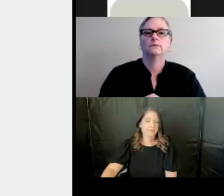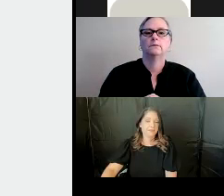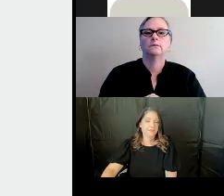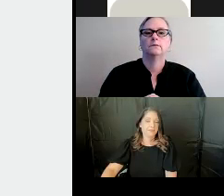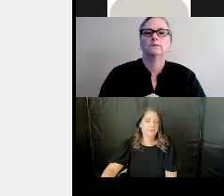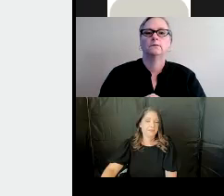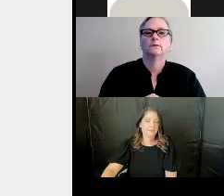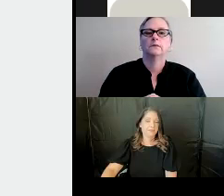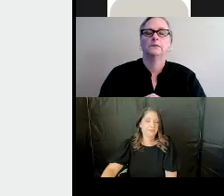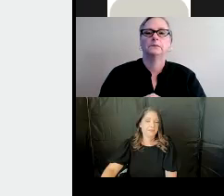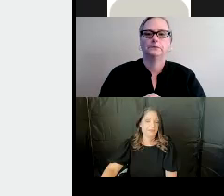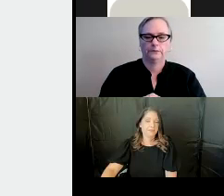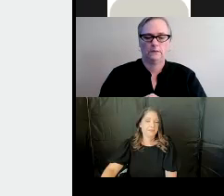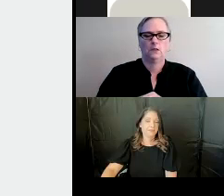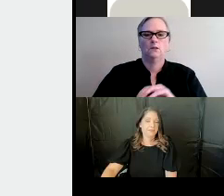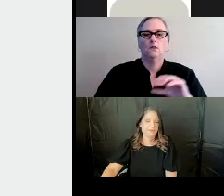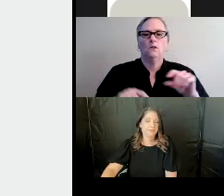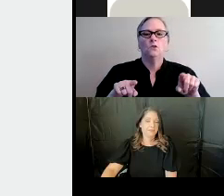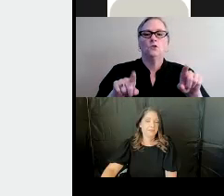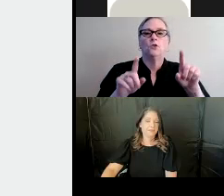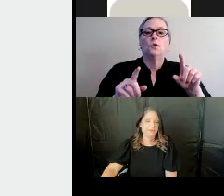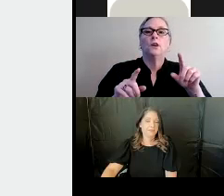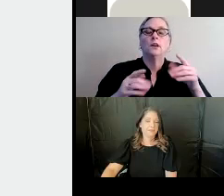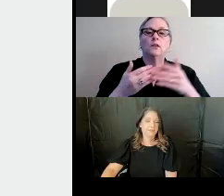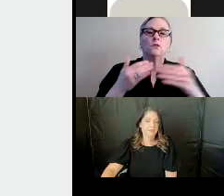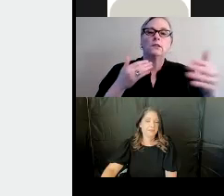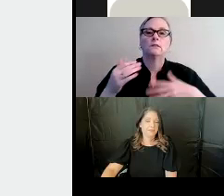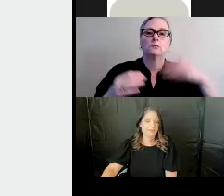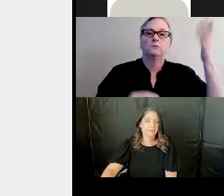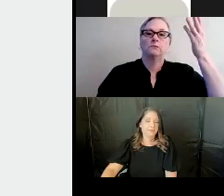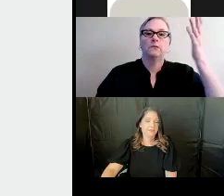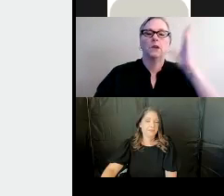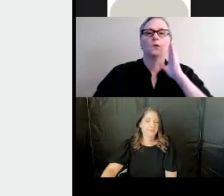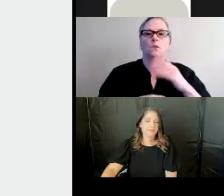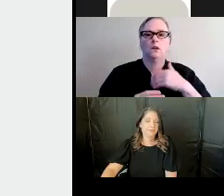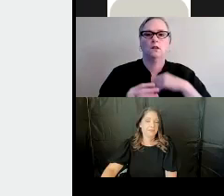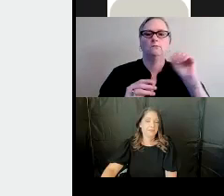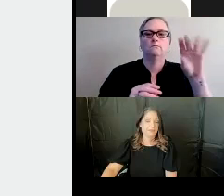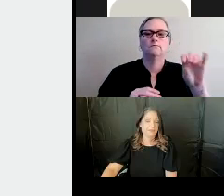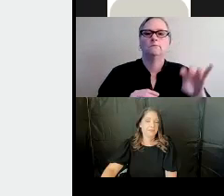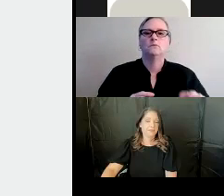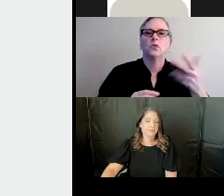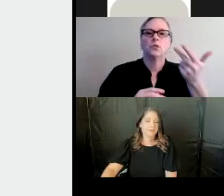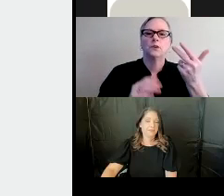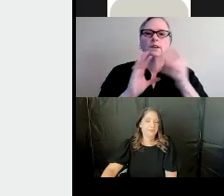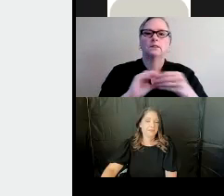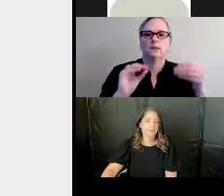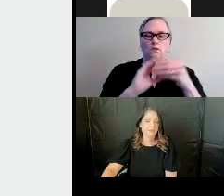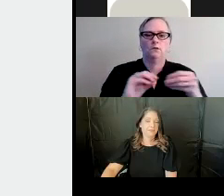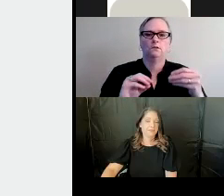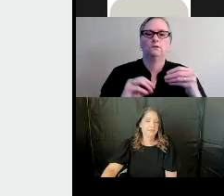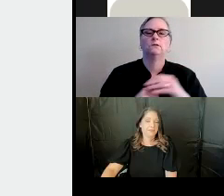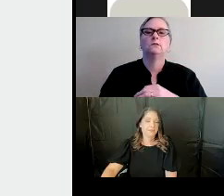So during the rest of the presentation, I will be providing 3 scenarios. As I read each scenario, I will be posting